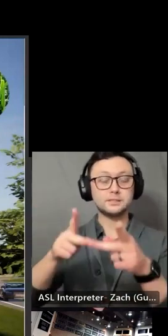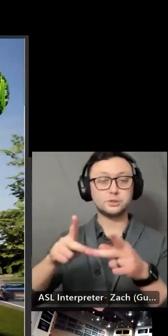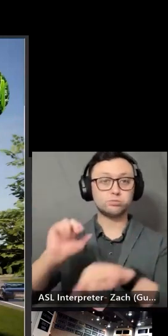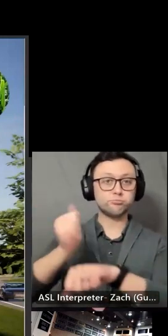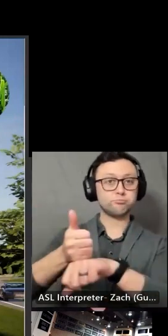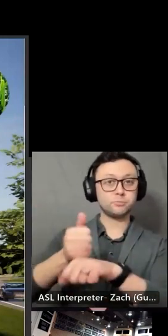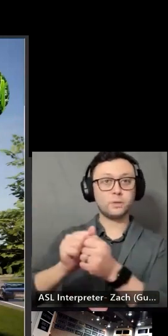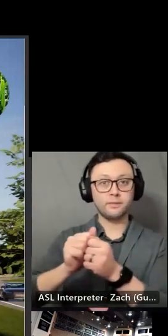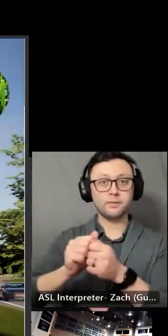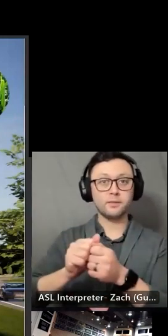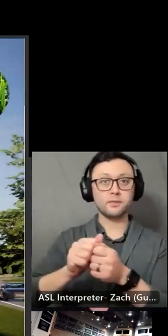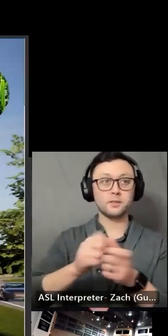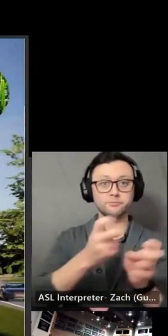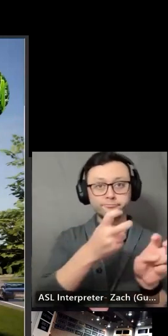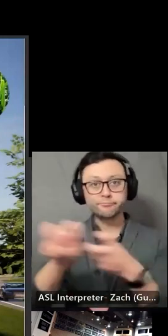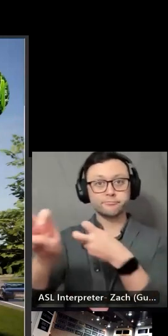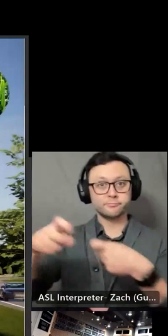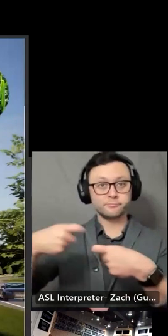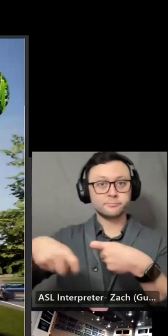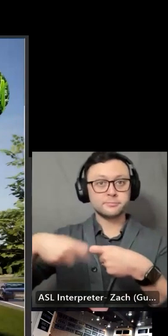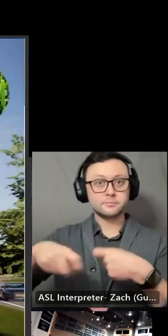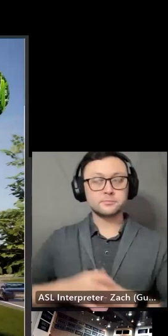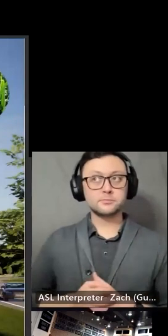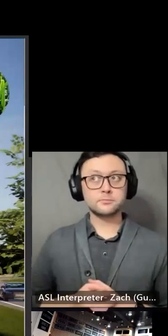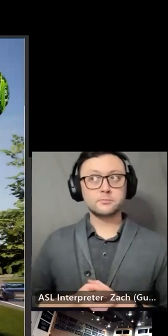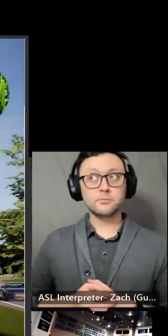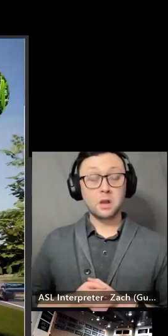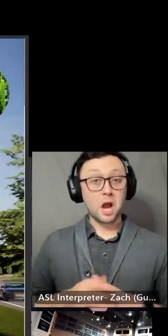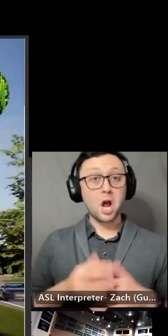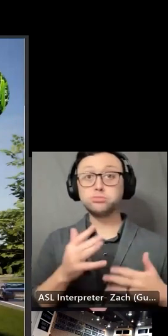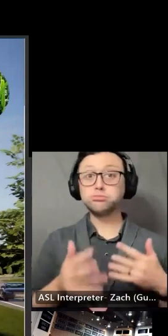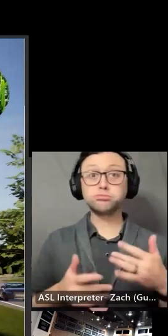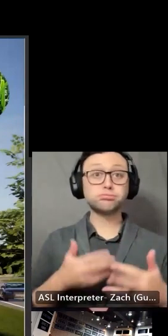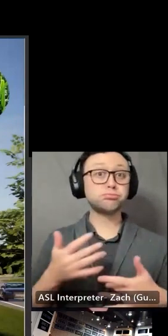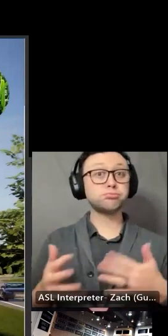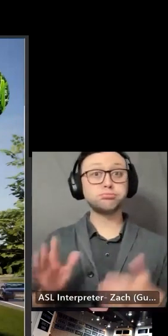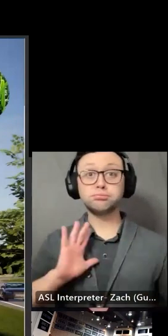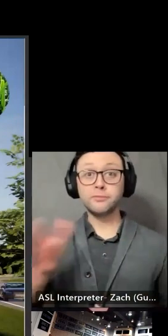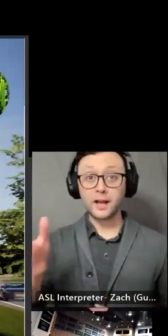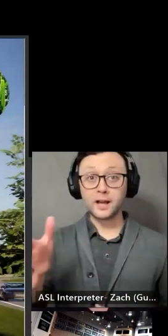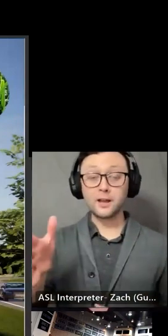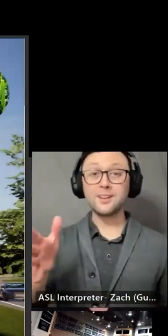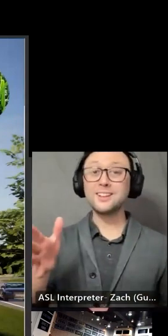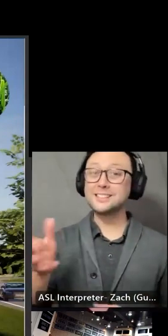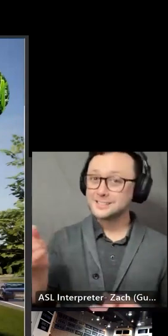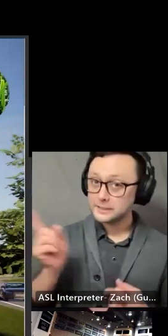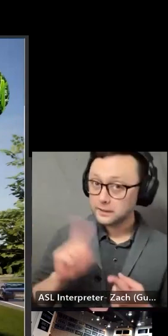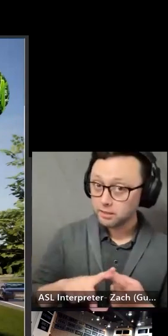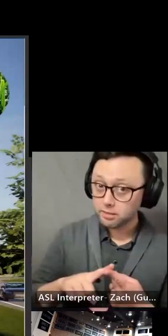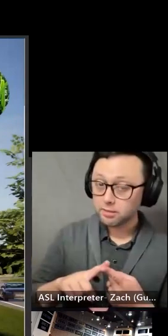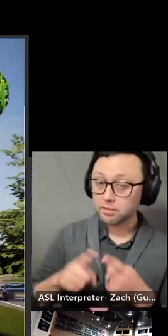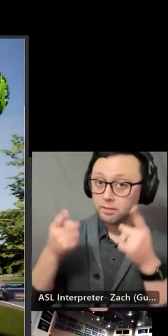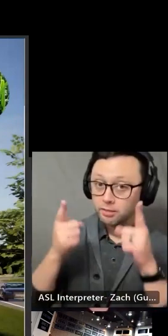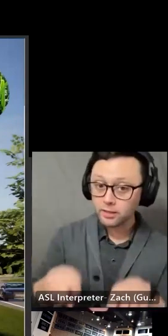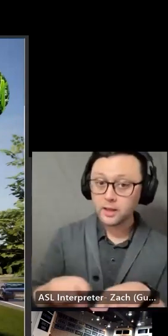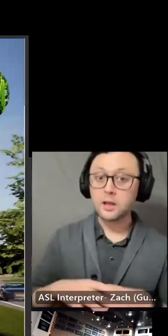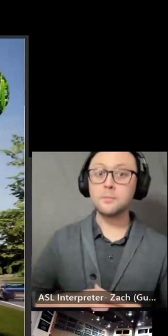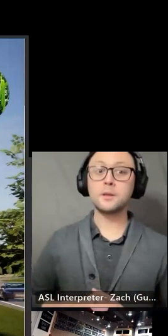electrification of bus. Well, everything was going along just fine until they got back